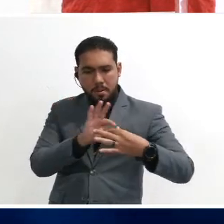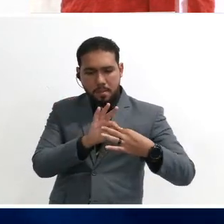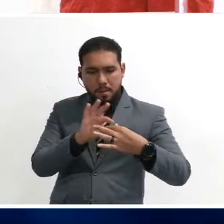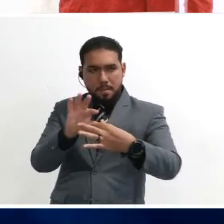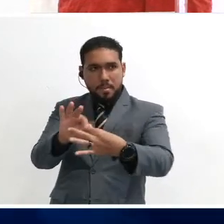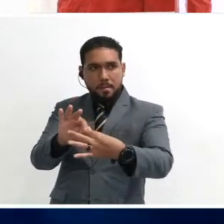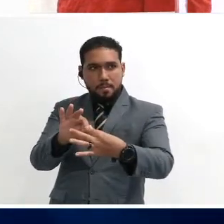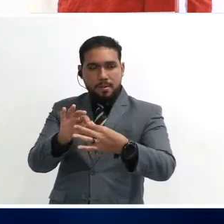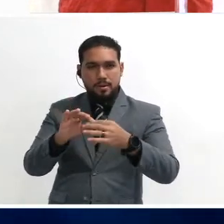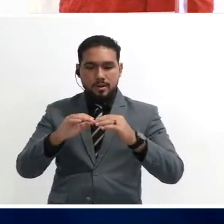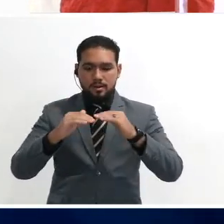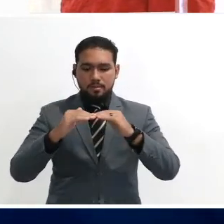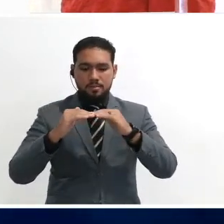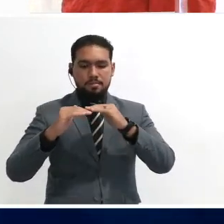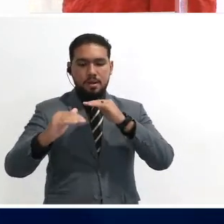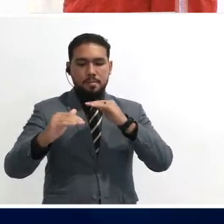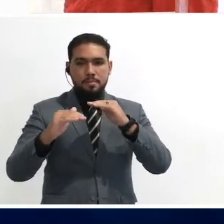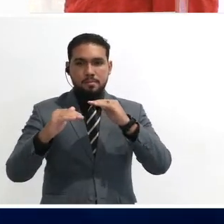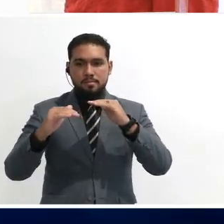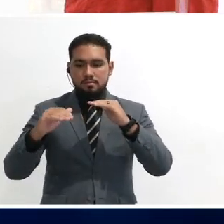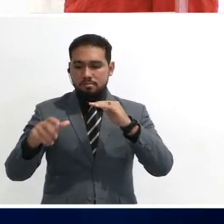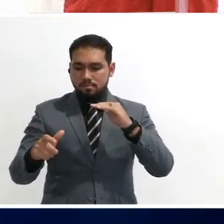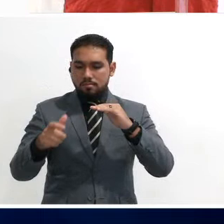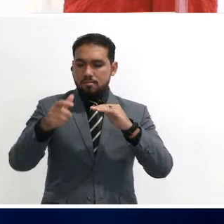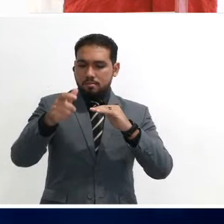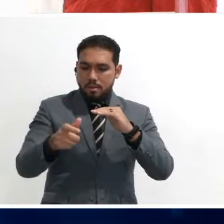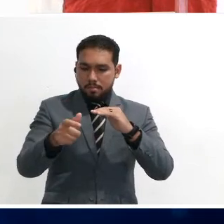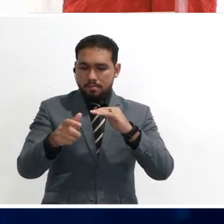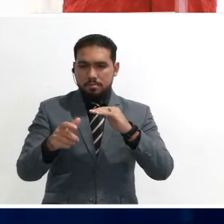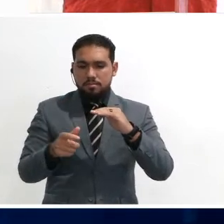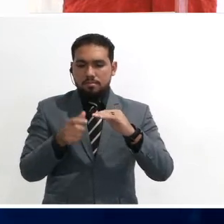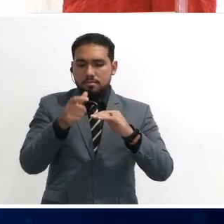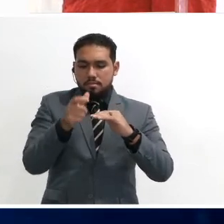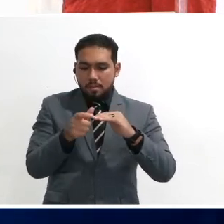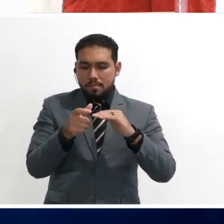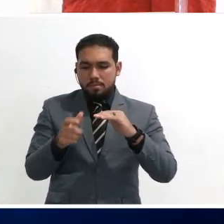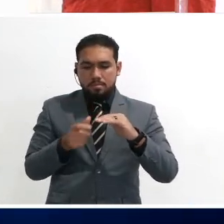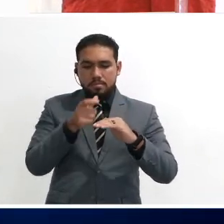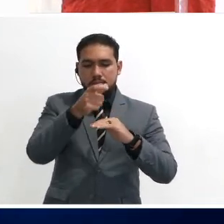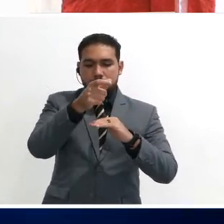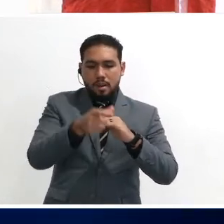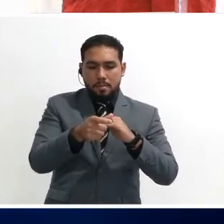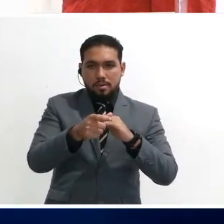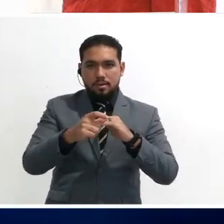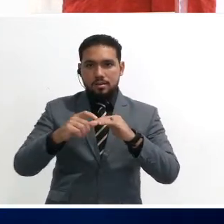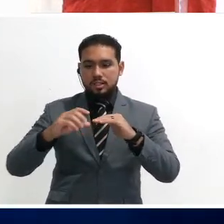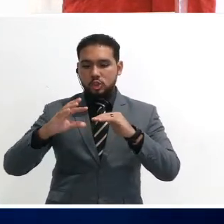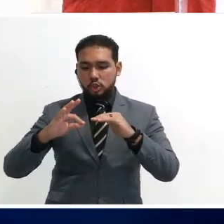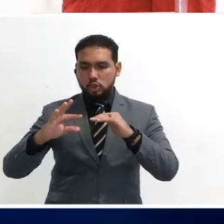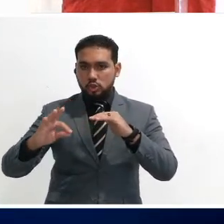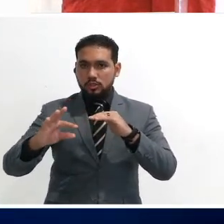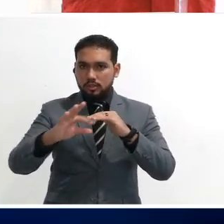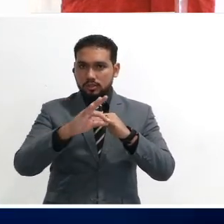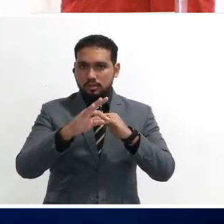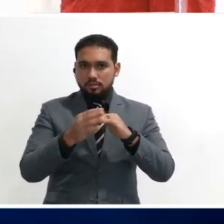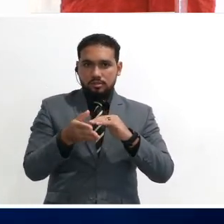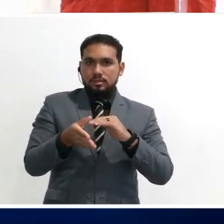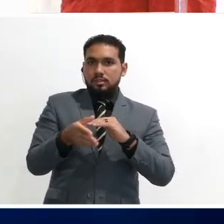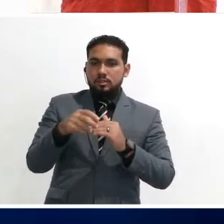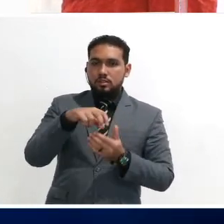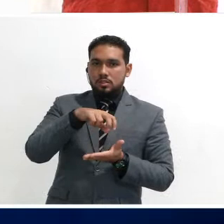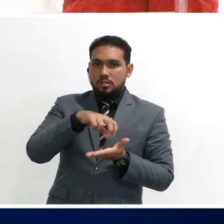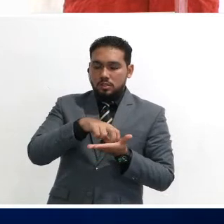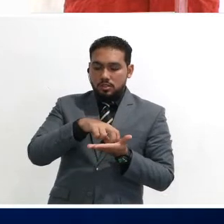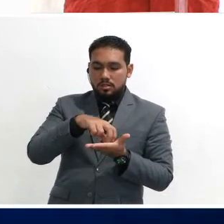if you can think about it, one of the big issues with wafer-to-wafer bonding is what is the yield, or how many good chips